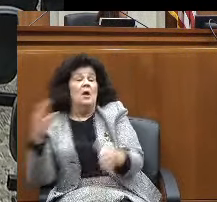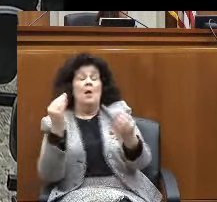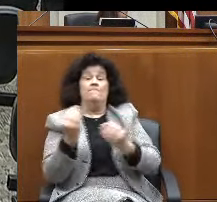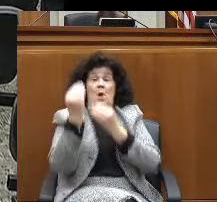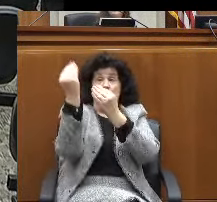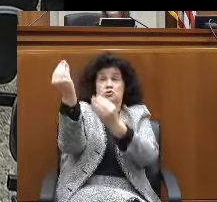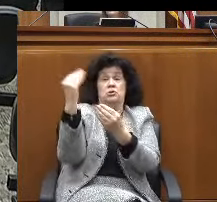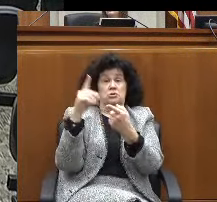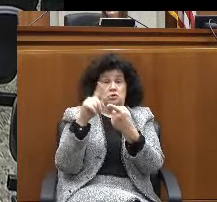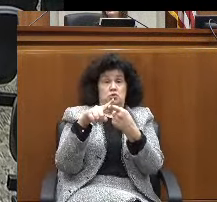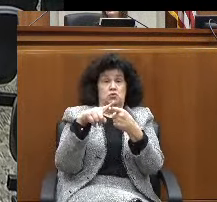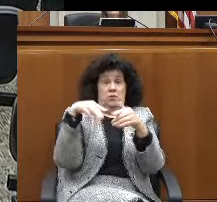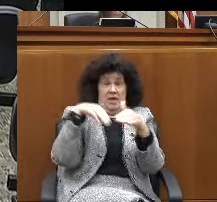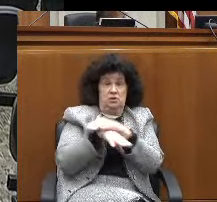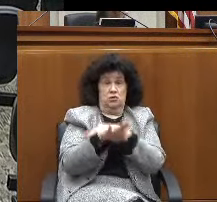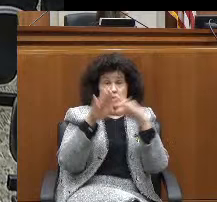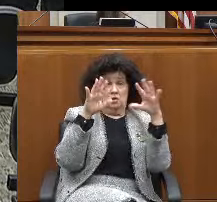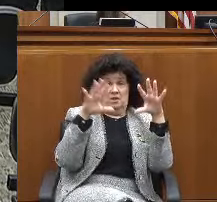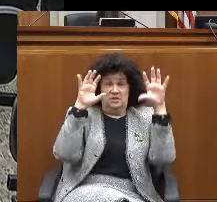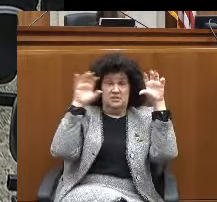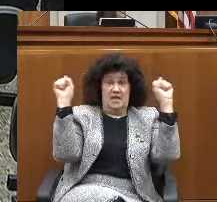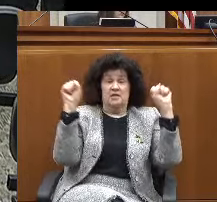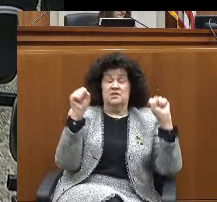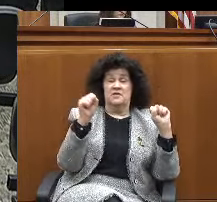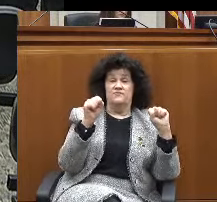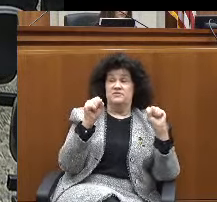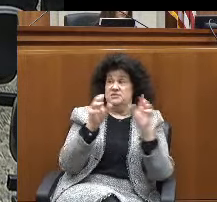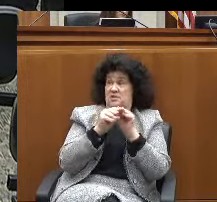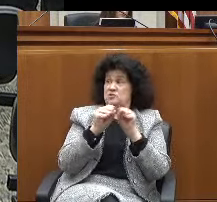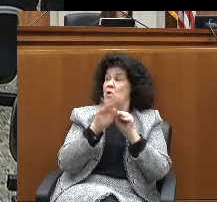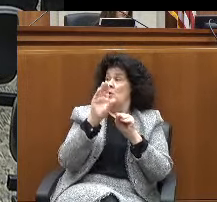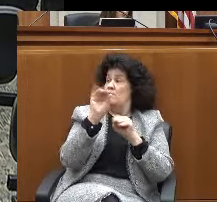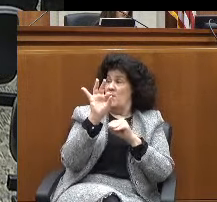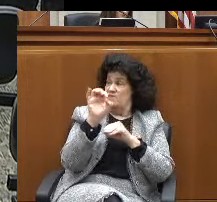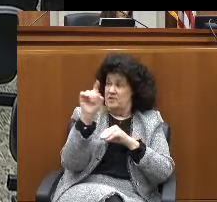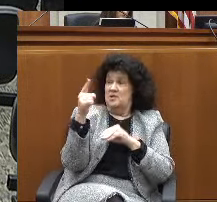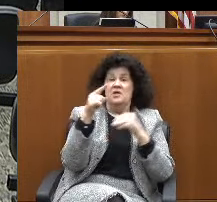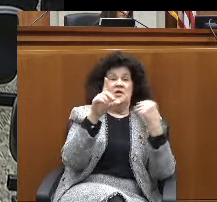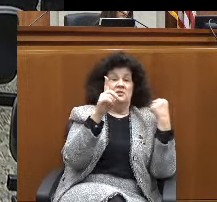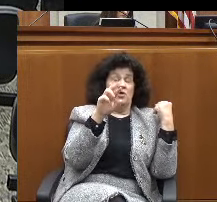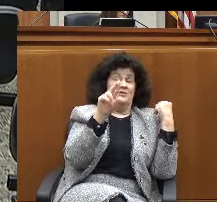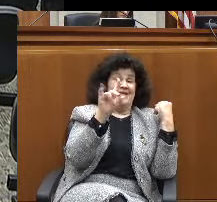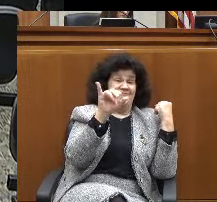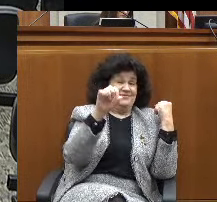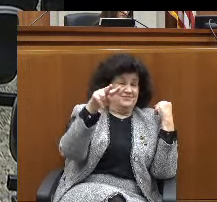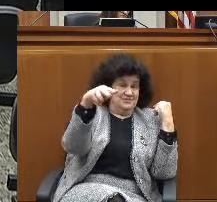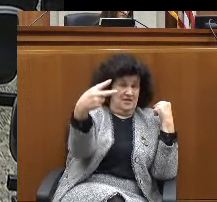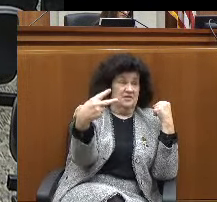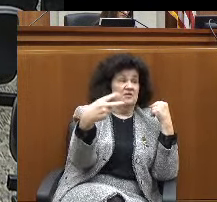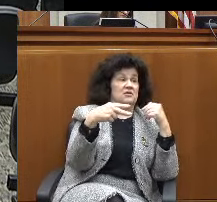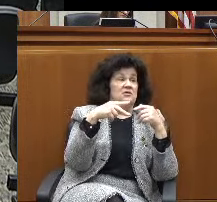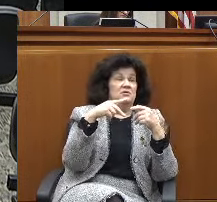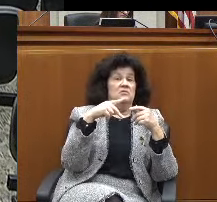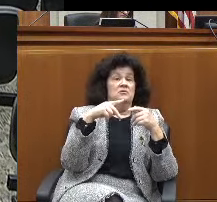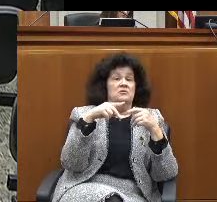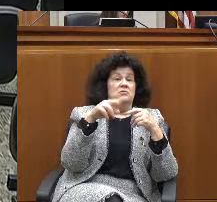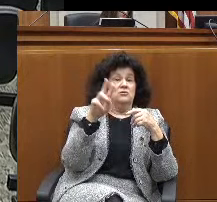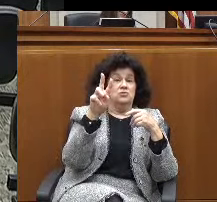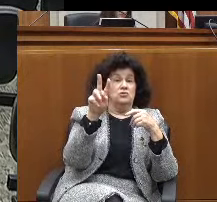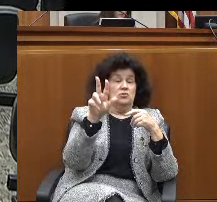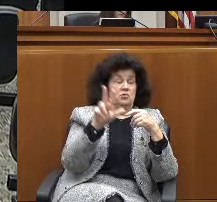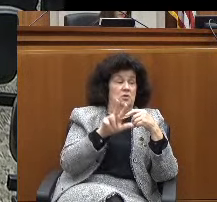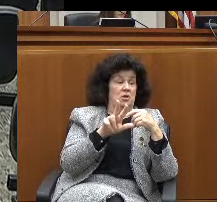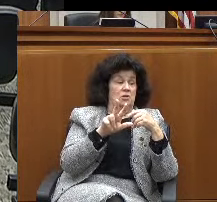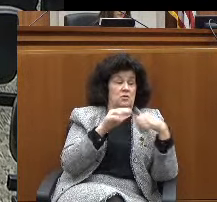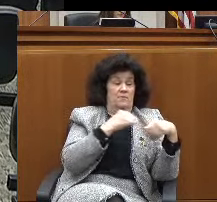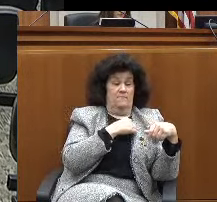Can I get a motion to go into executive session? Dr. Murphy and Dr. Davis. All right, in order for this motion to pass, 2/3